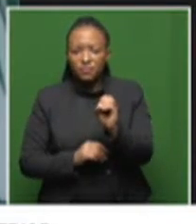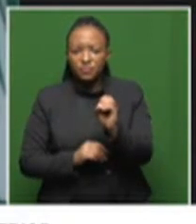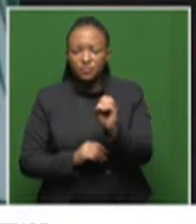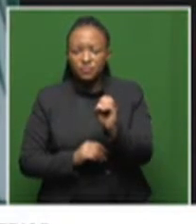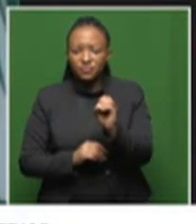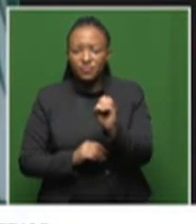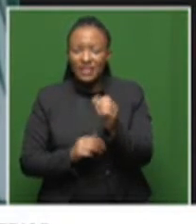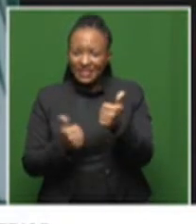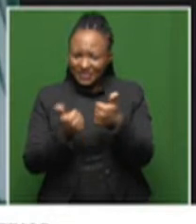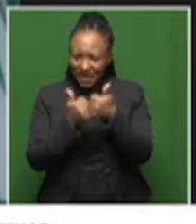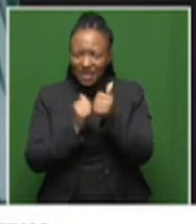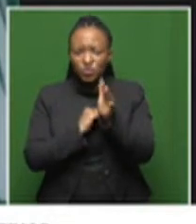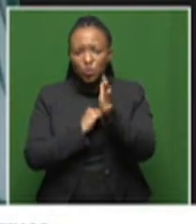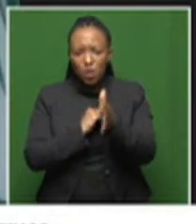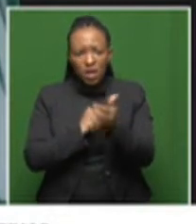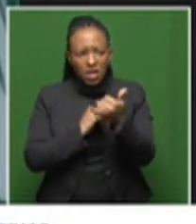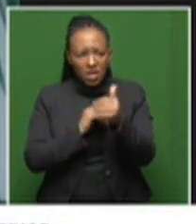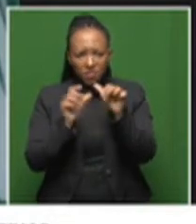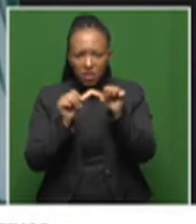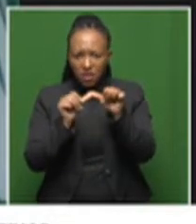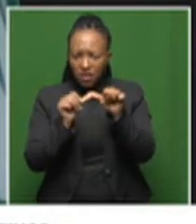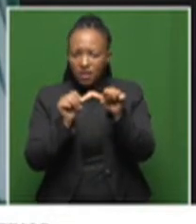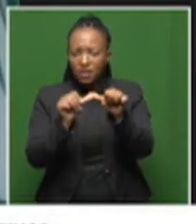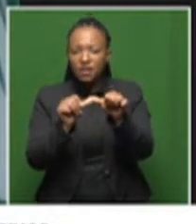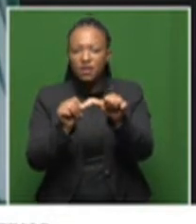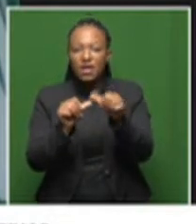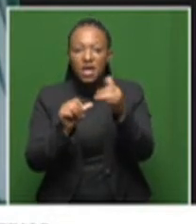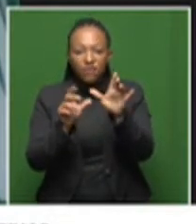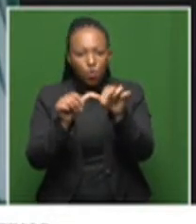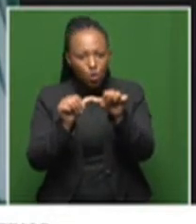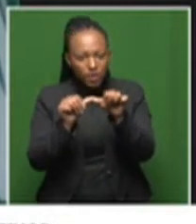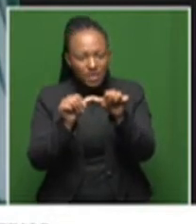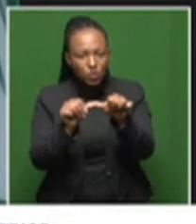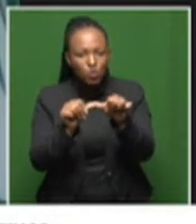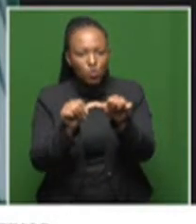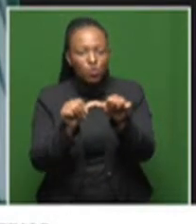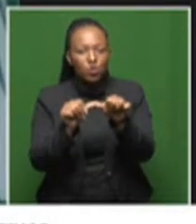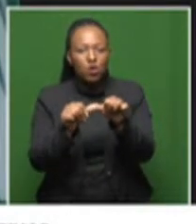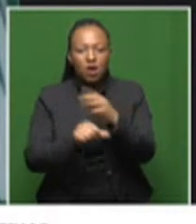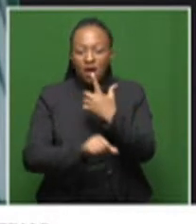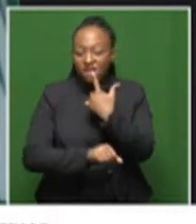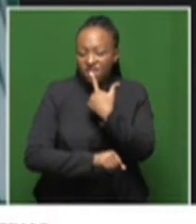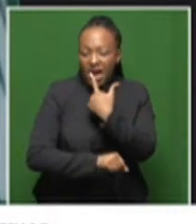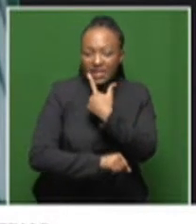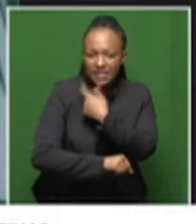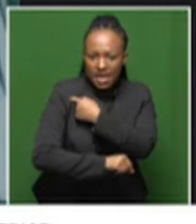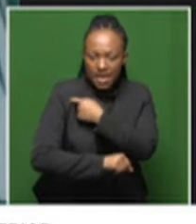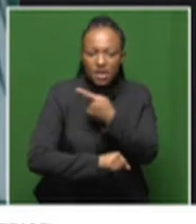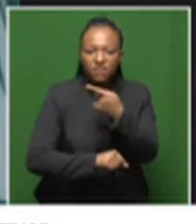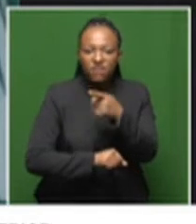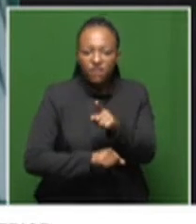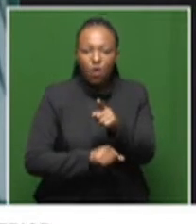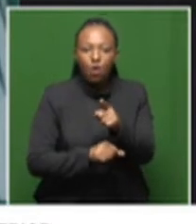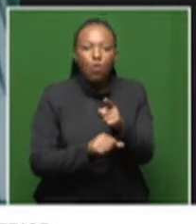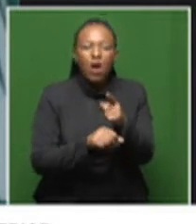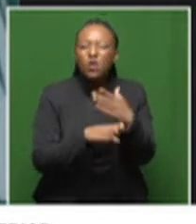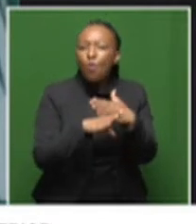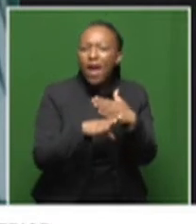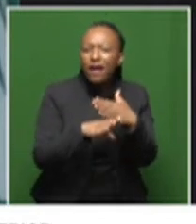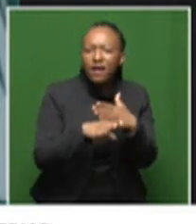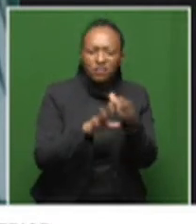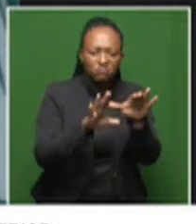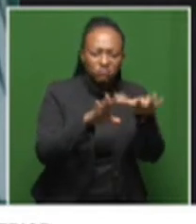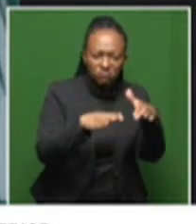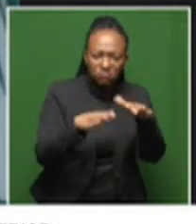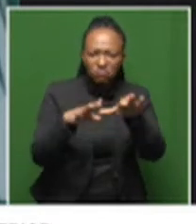hit on when we go ahead if we continue to approach the vaccine rollout on the basis of sectors. We